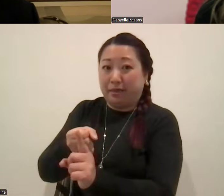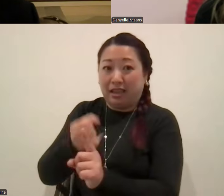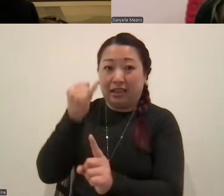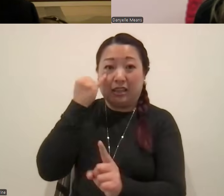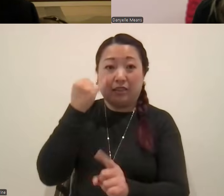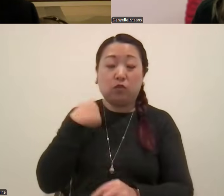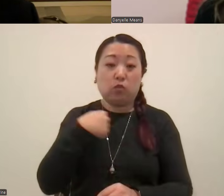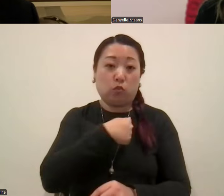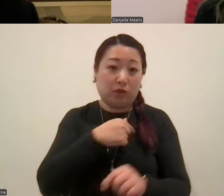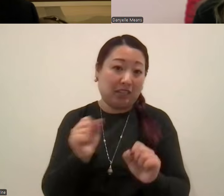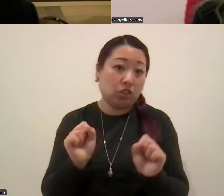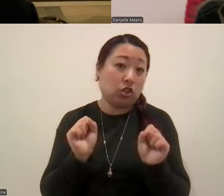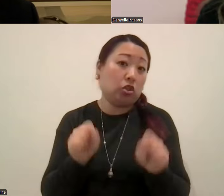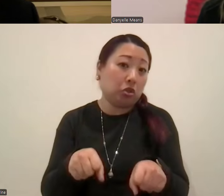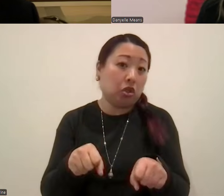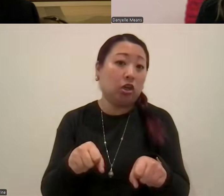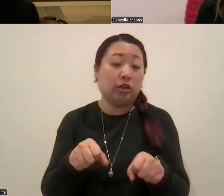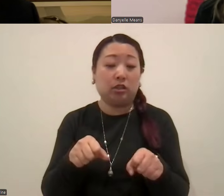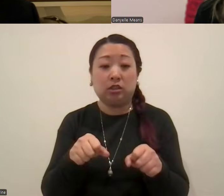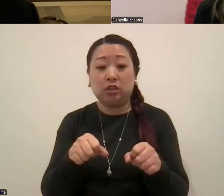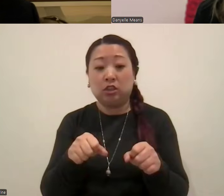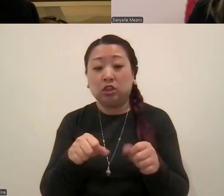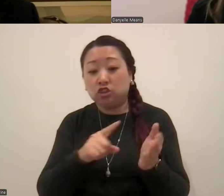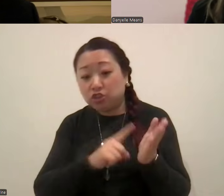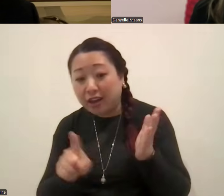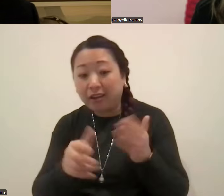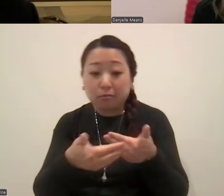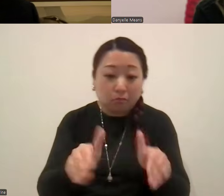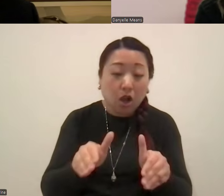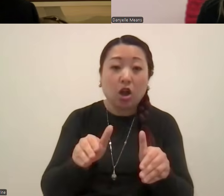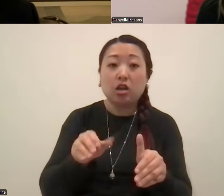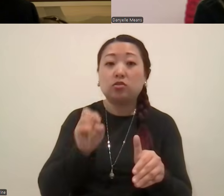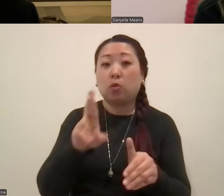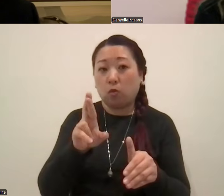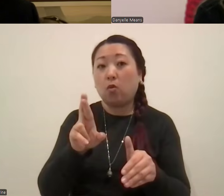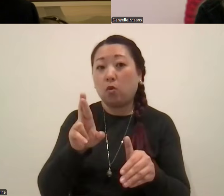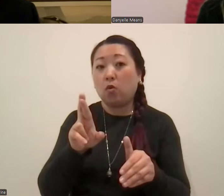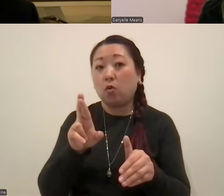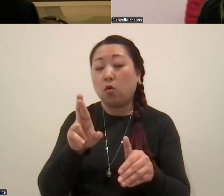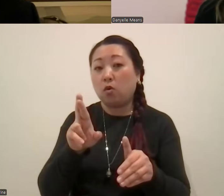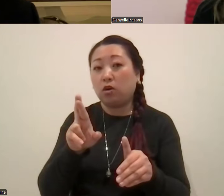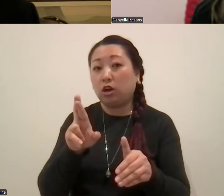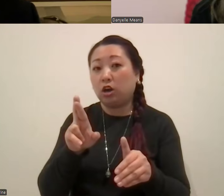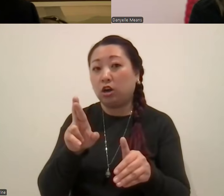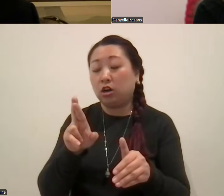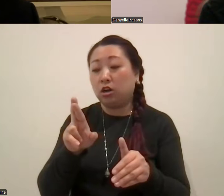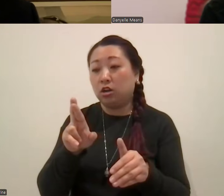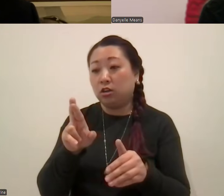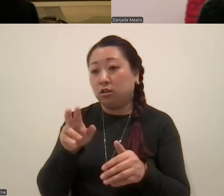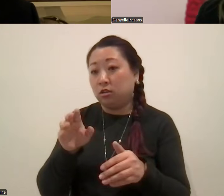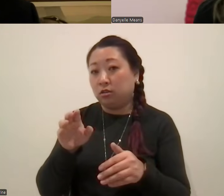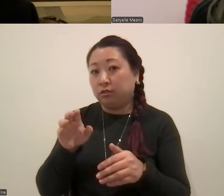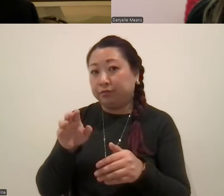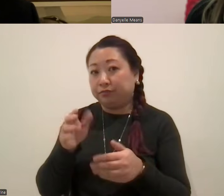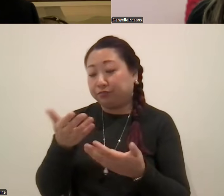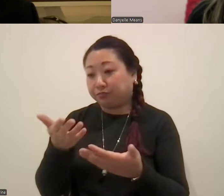could check boxes or be in relationship to some